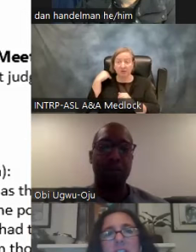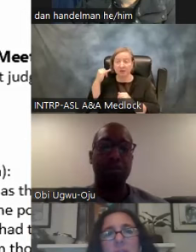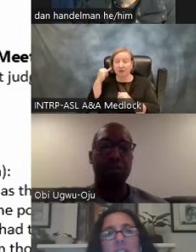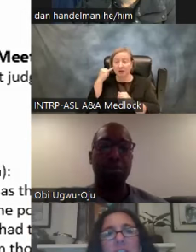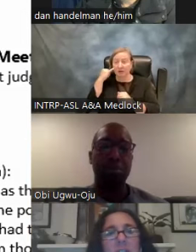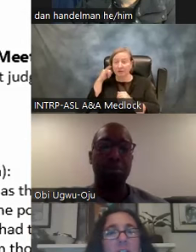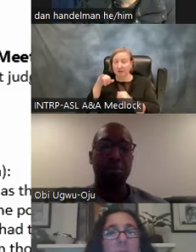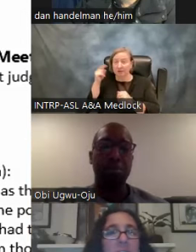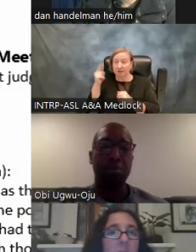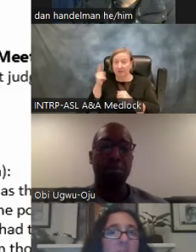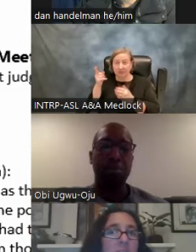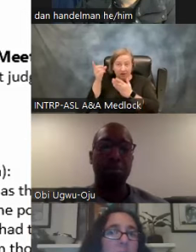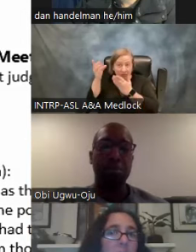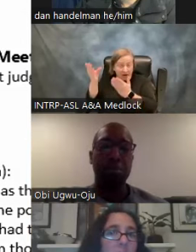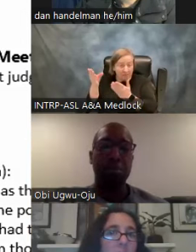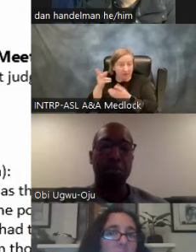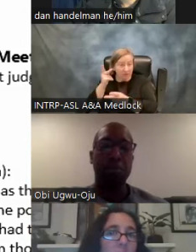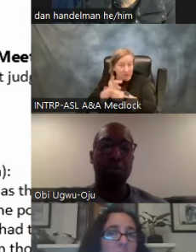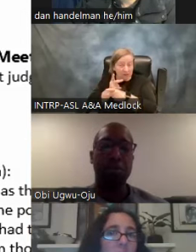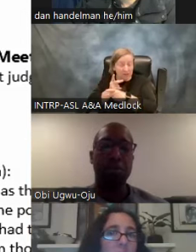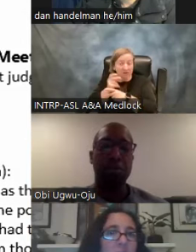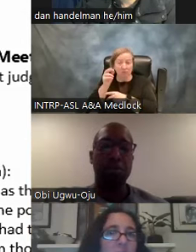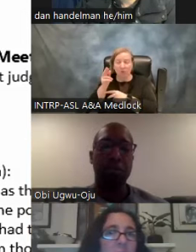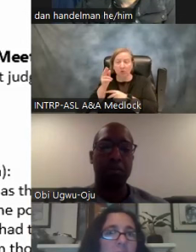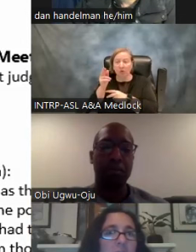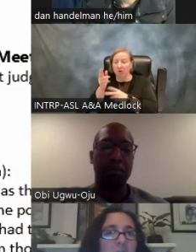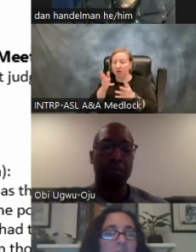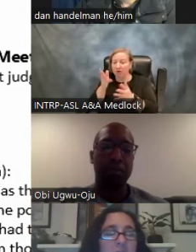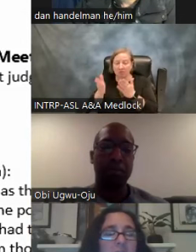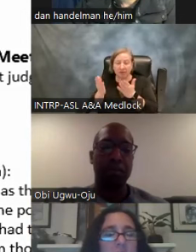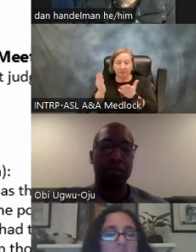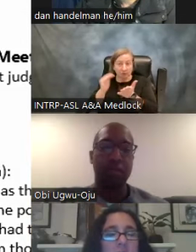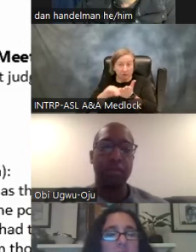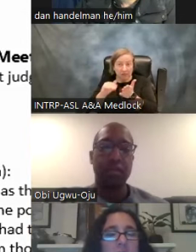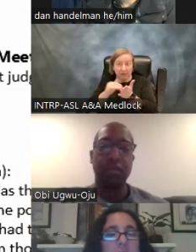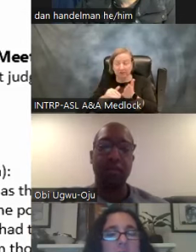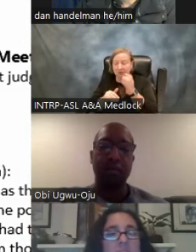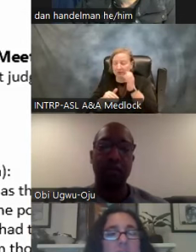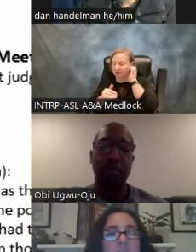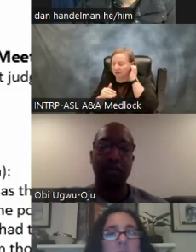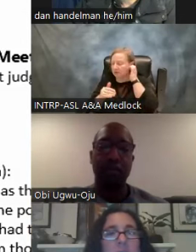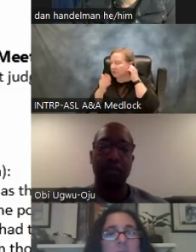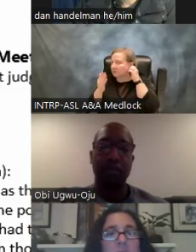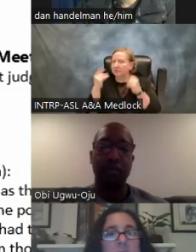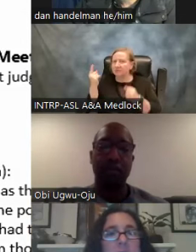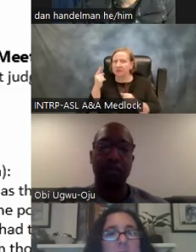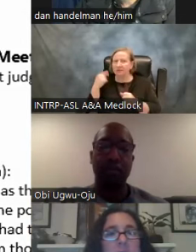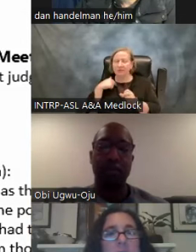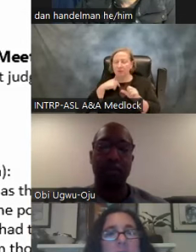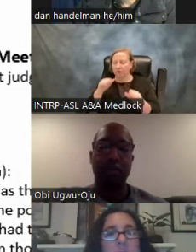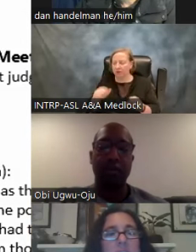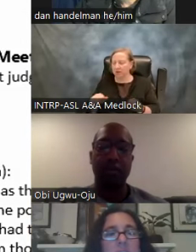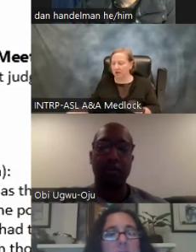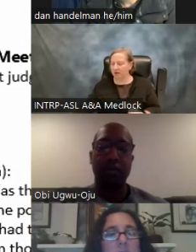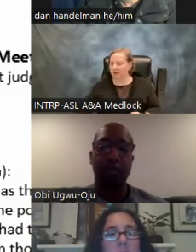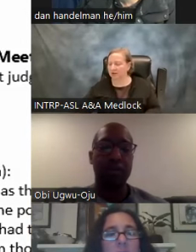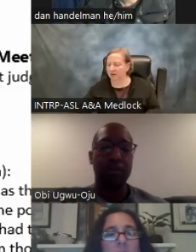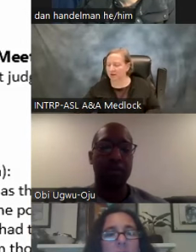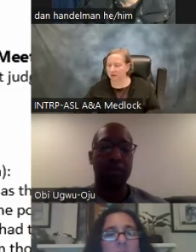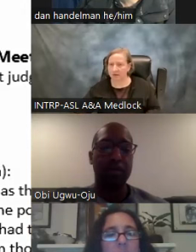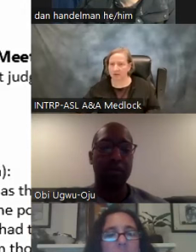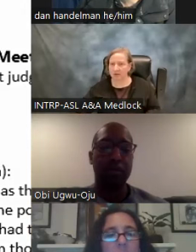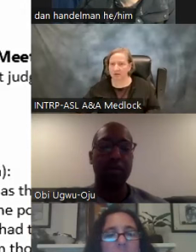is something that they recommend that we keep, or that it may be redundant. So it could be something that we could pursue a little